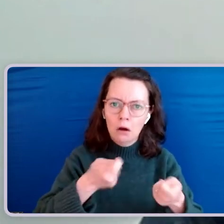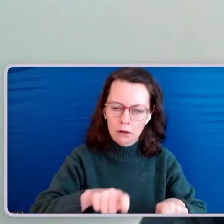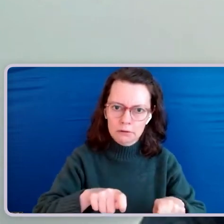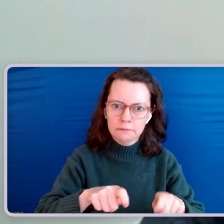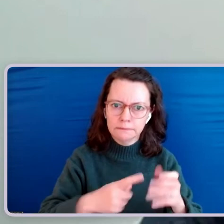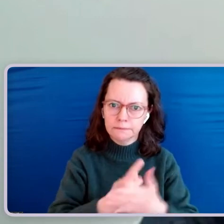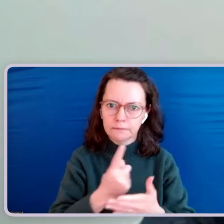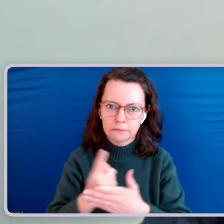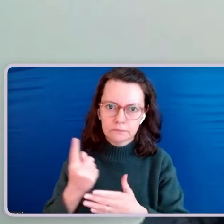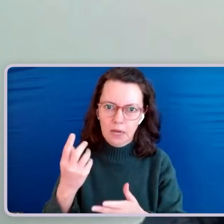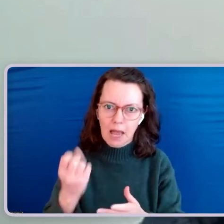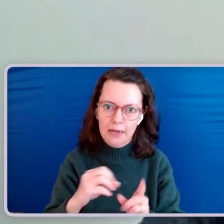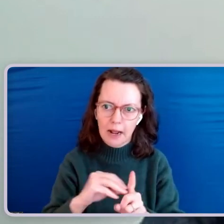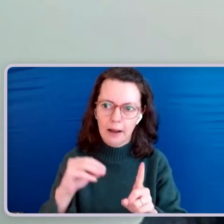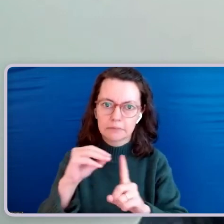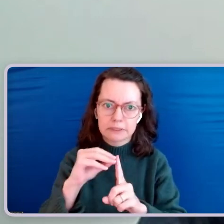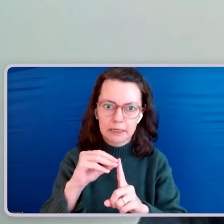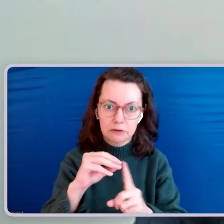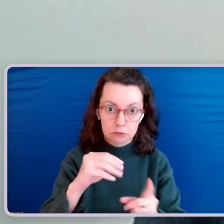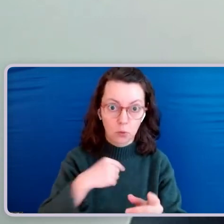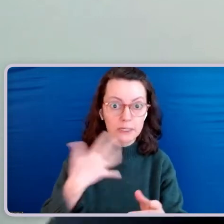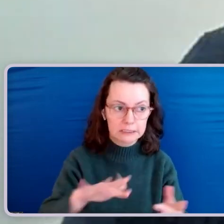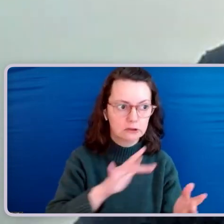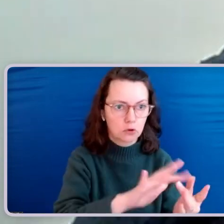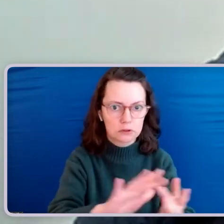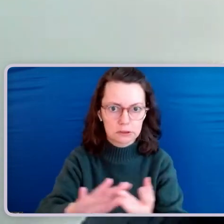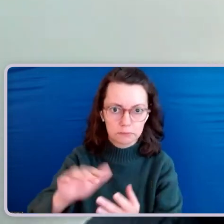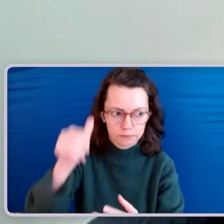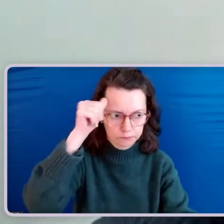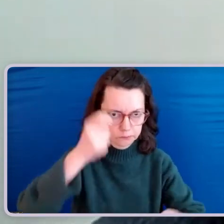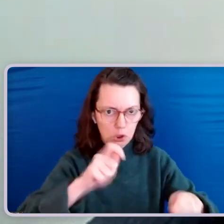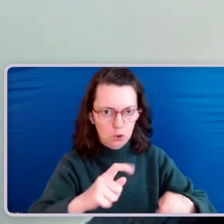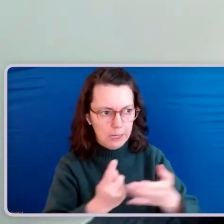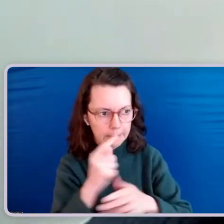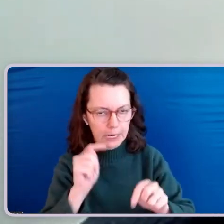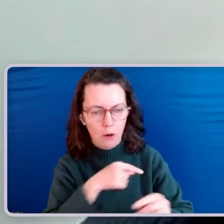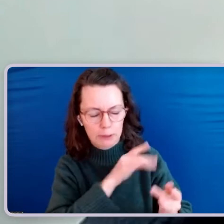had regular contact with people with disability, and